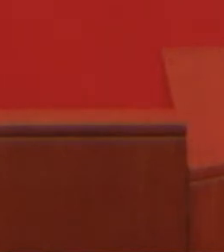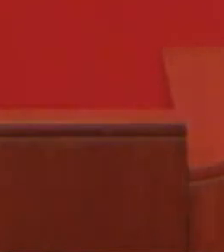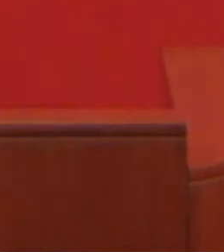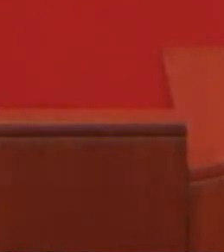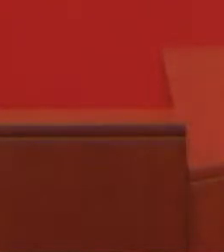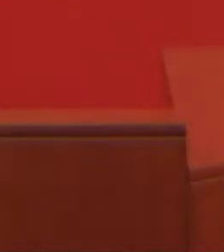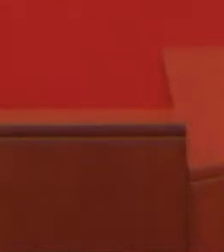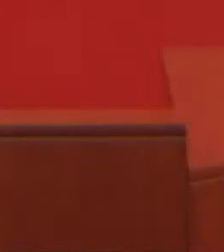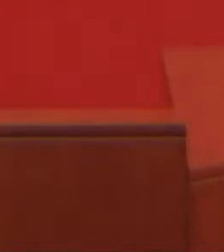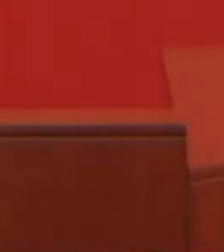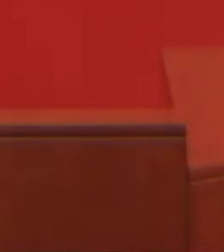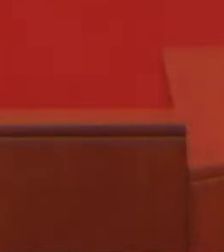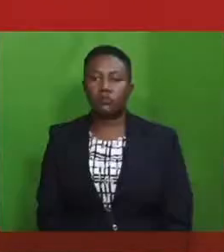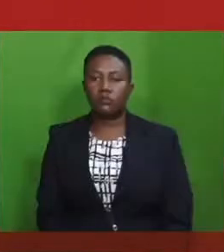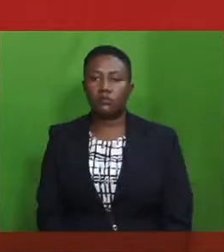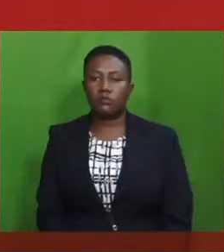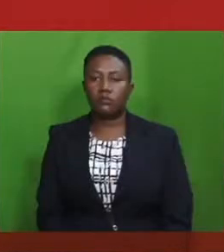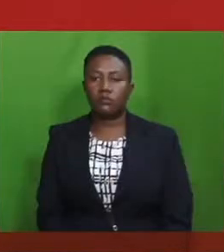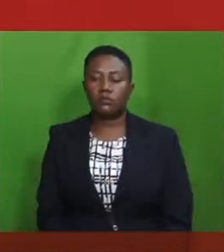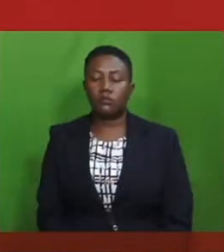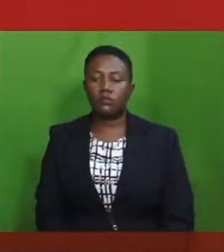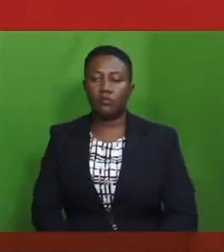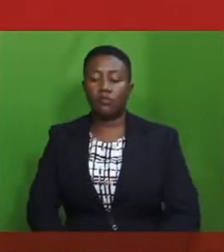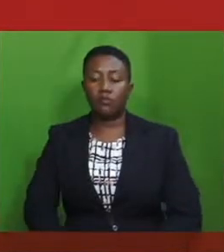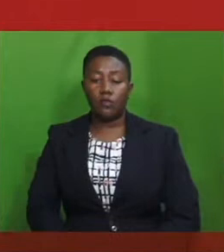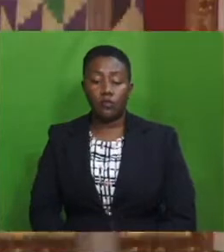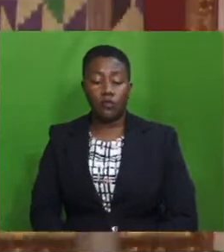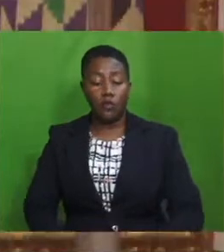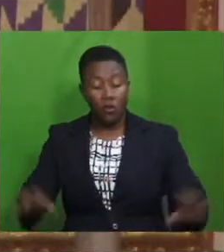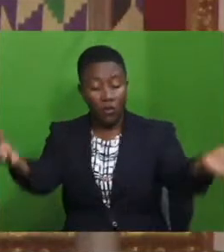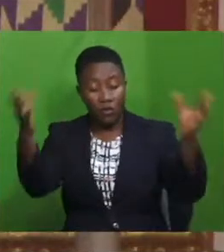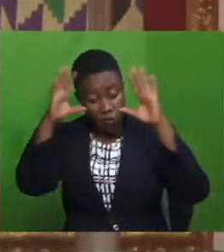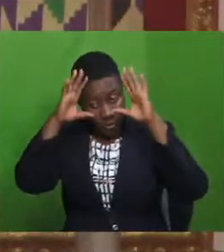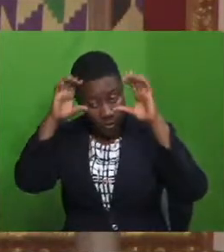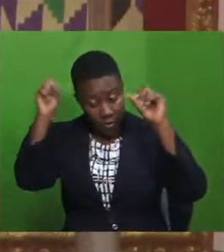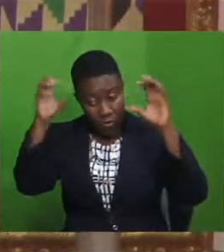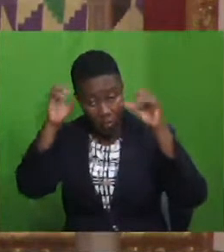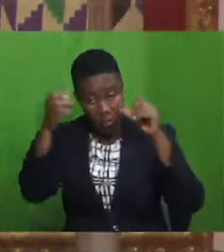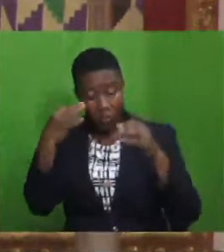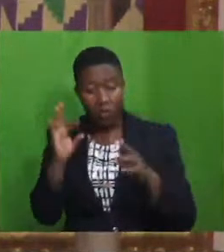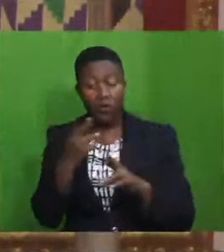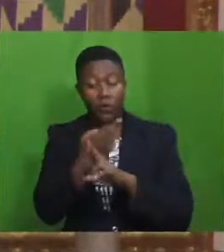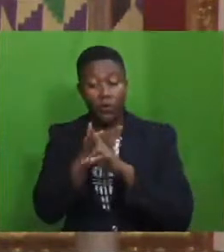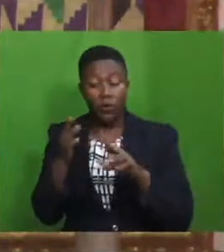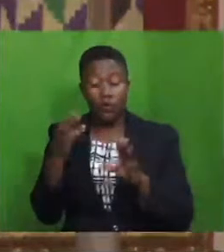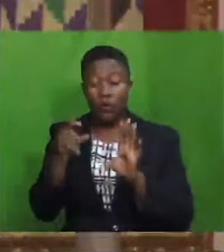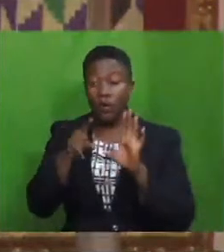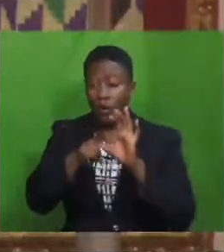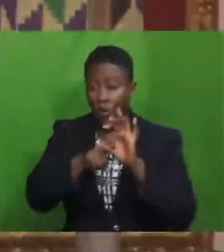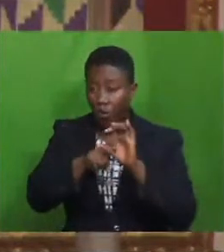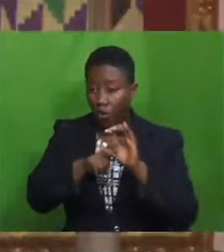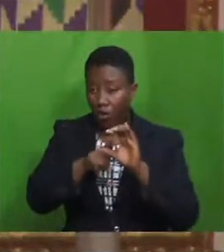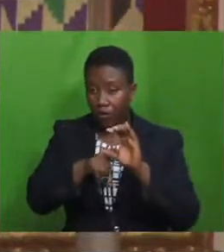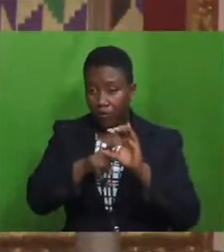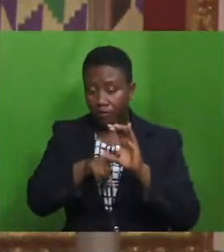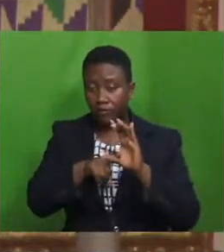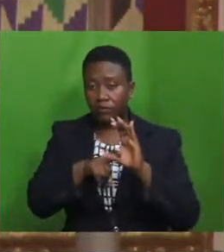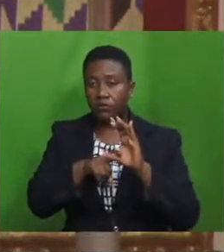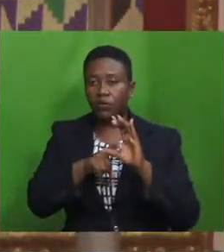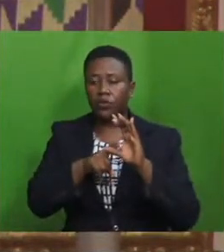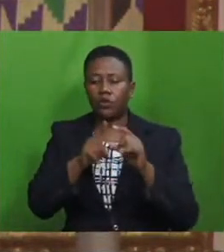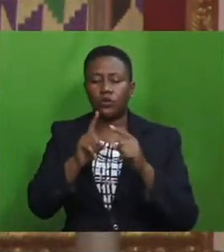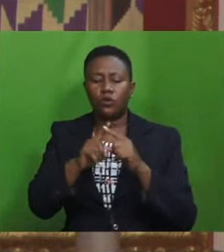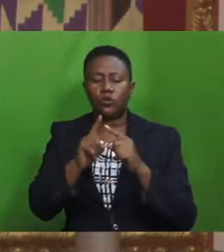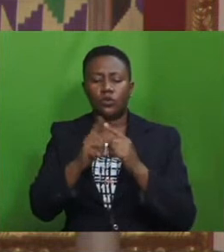Goncalves Lorenzo, President of the Republic of Angola, to address the